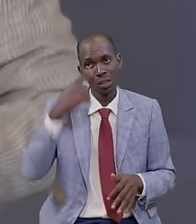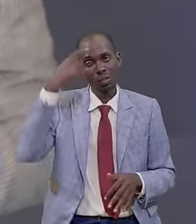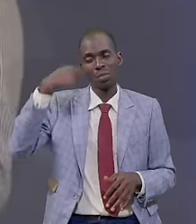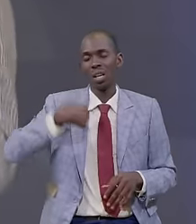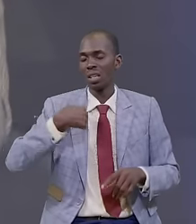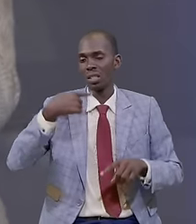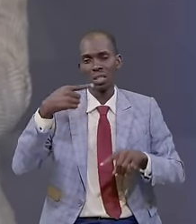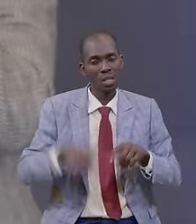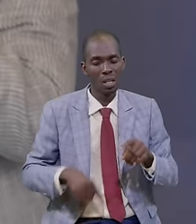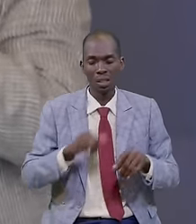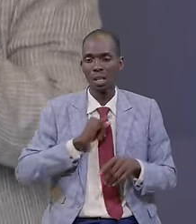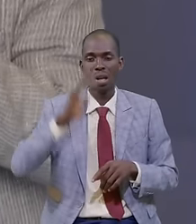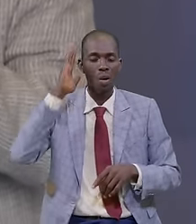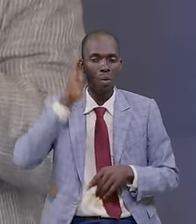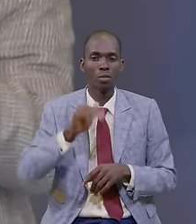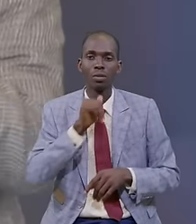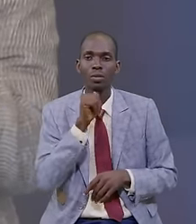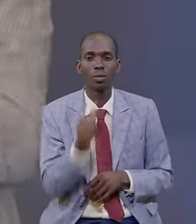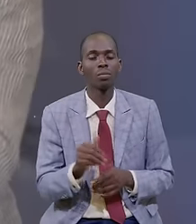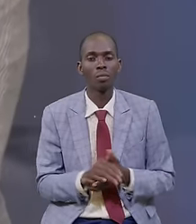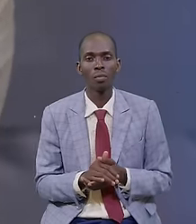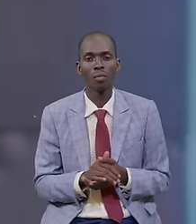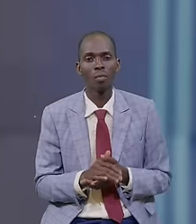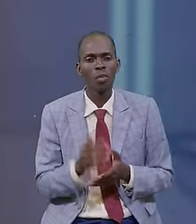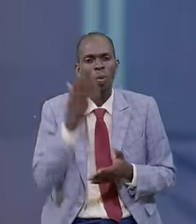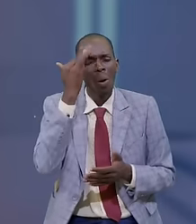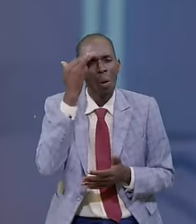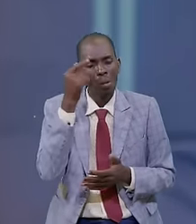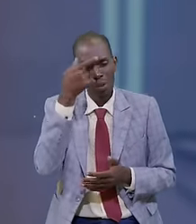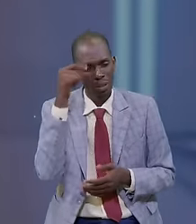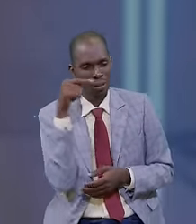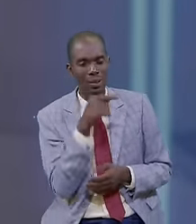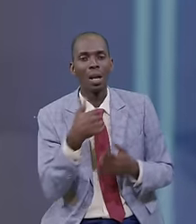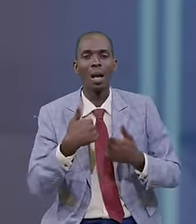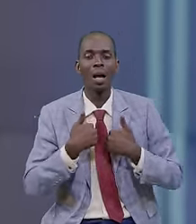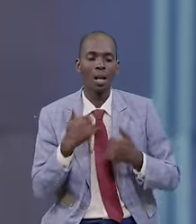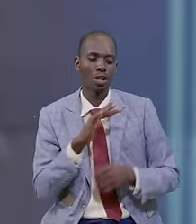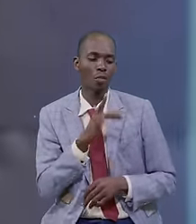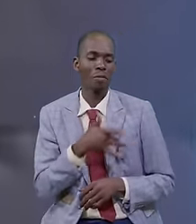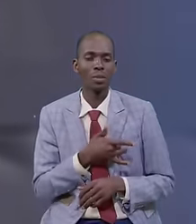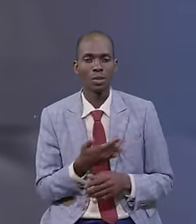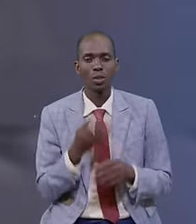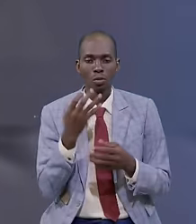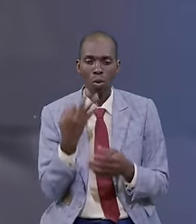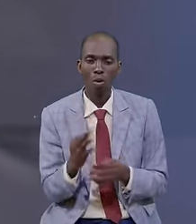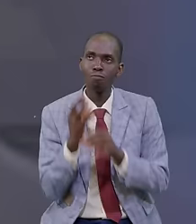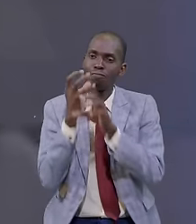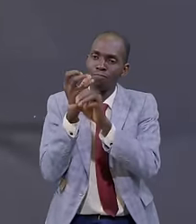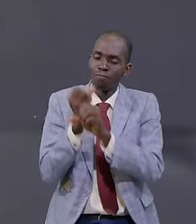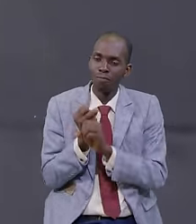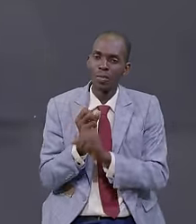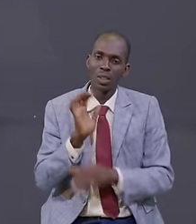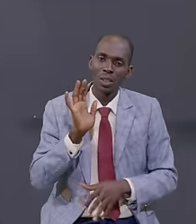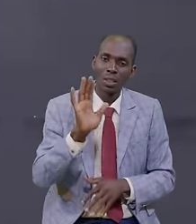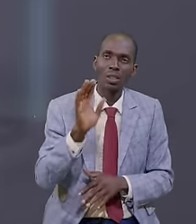so his conviction on the dream and fulfilling the dream, that conviction made